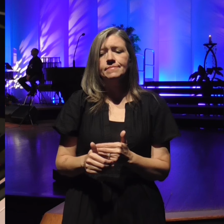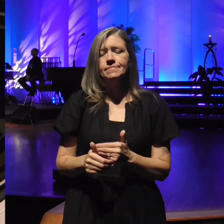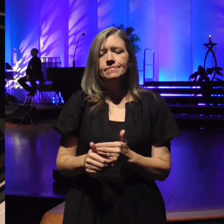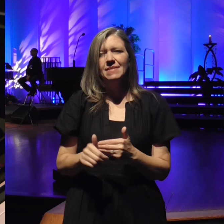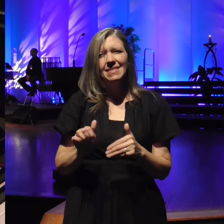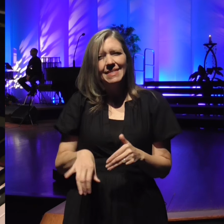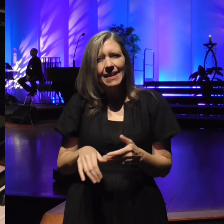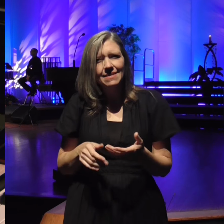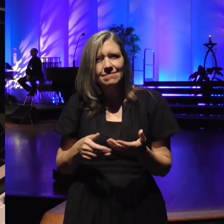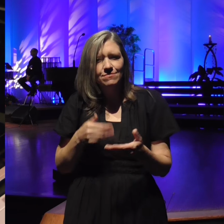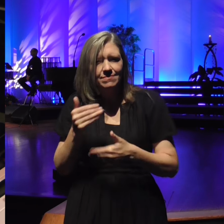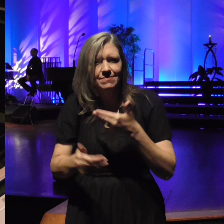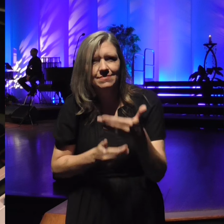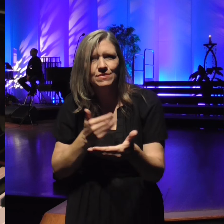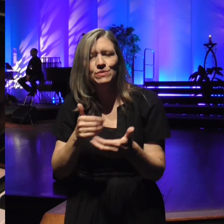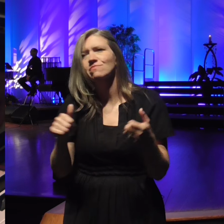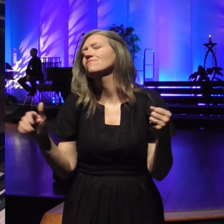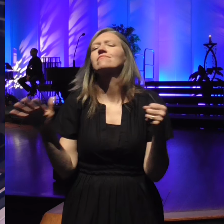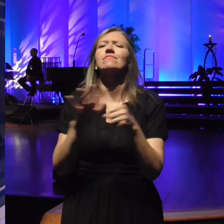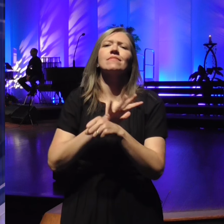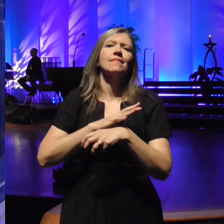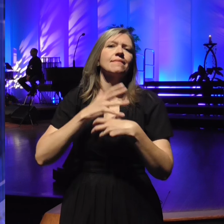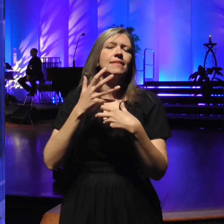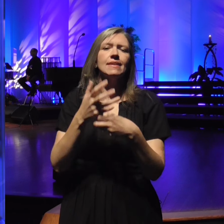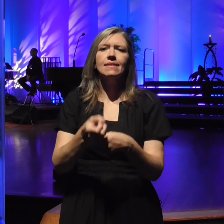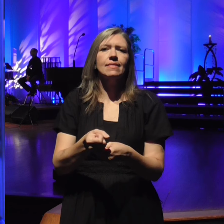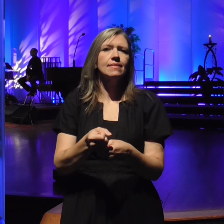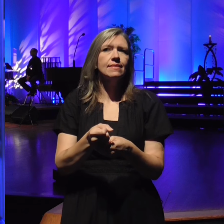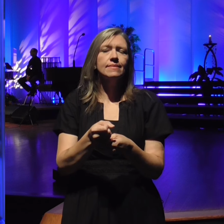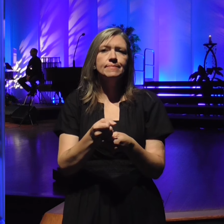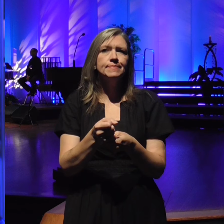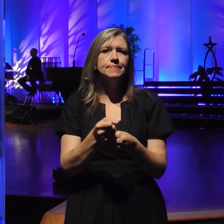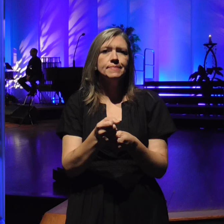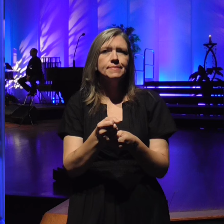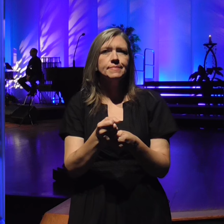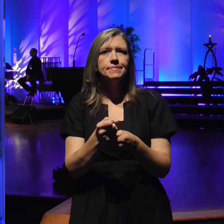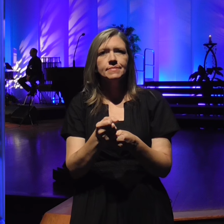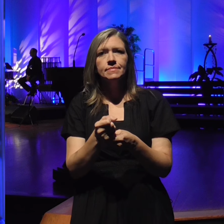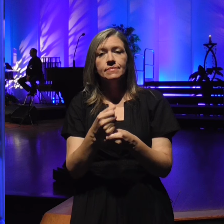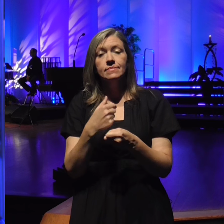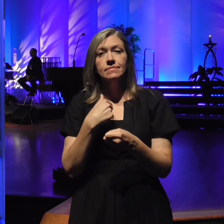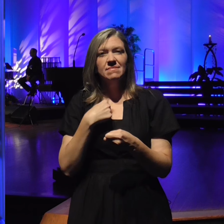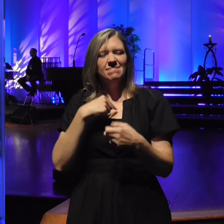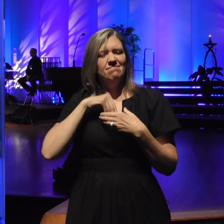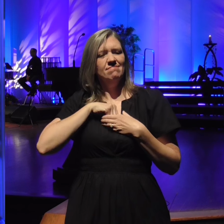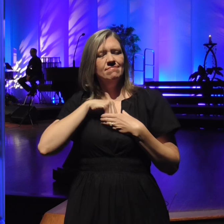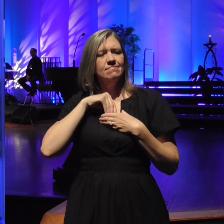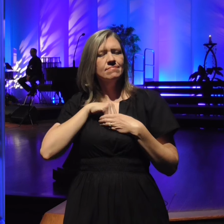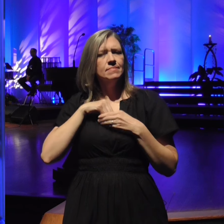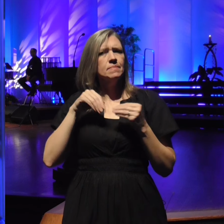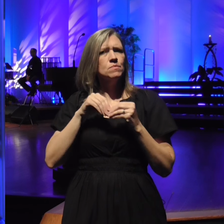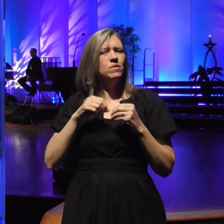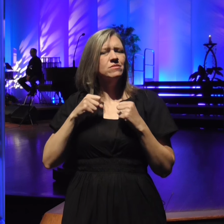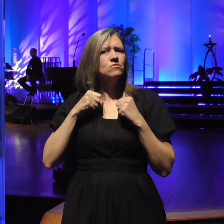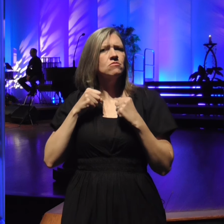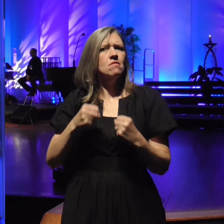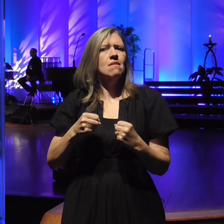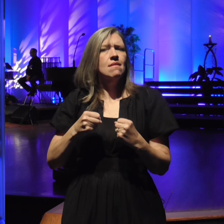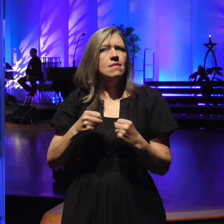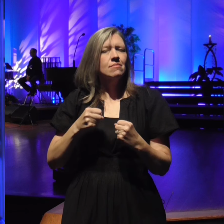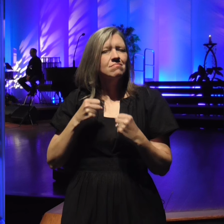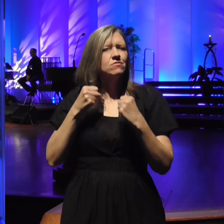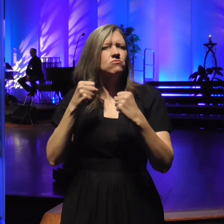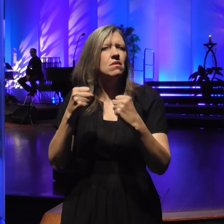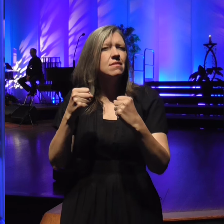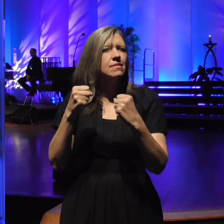For every step I take is taken in